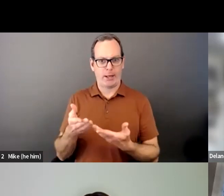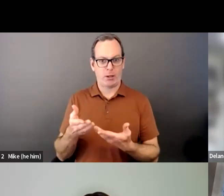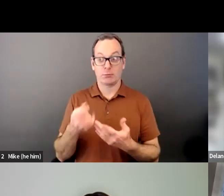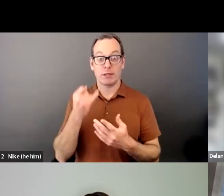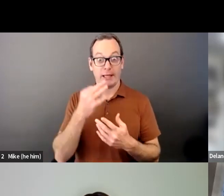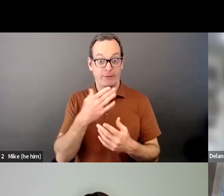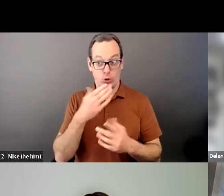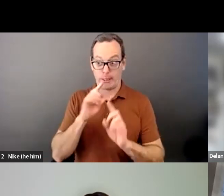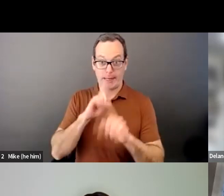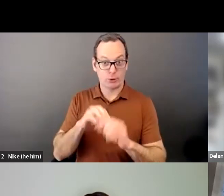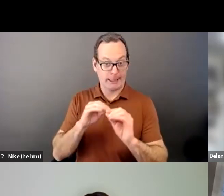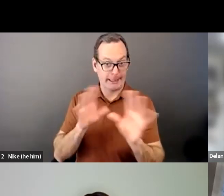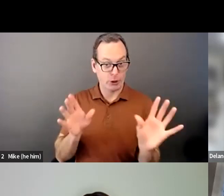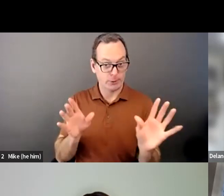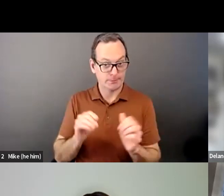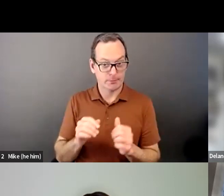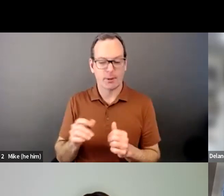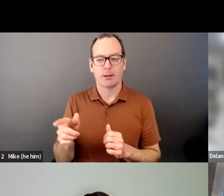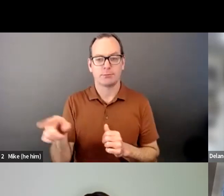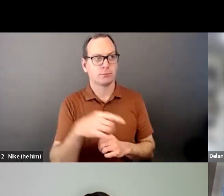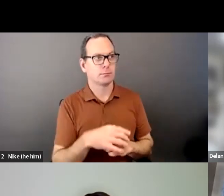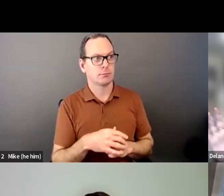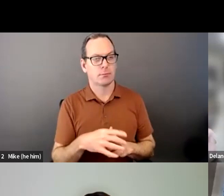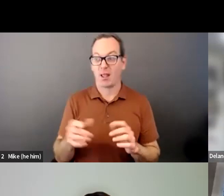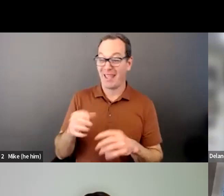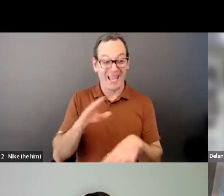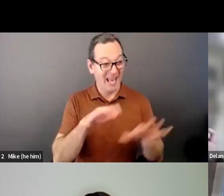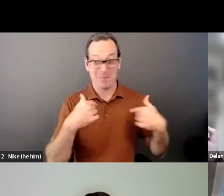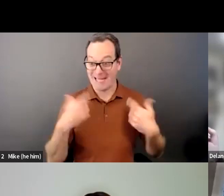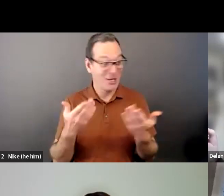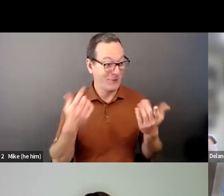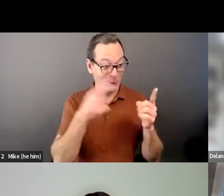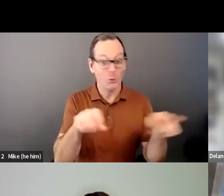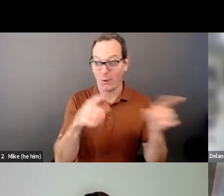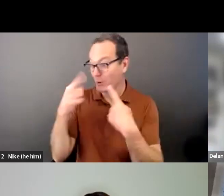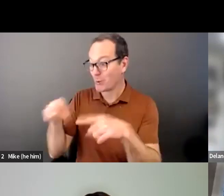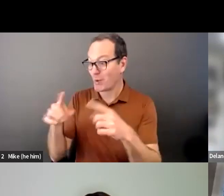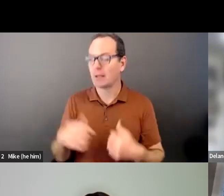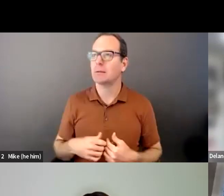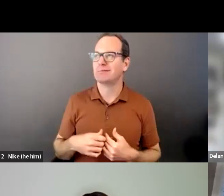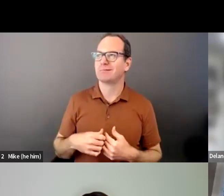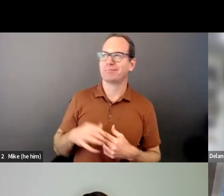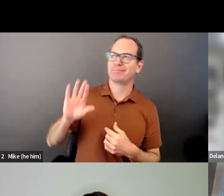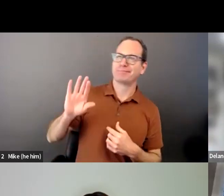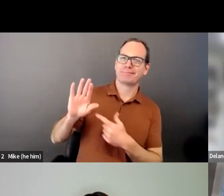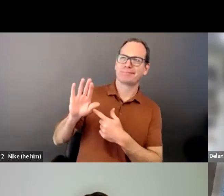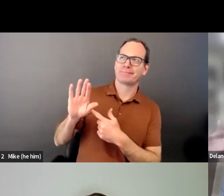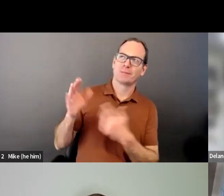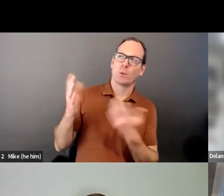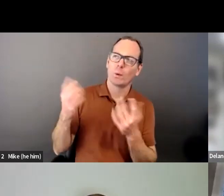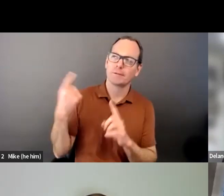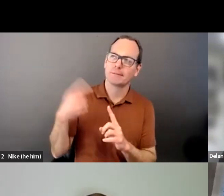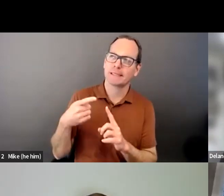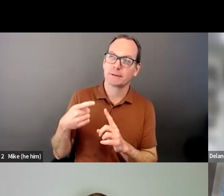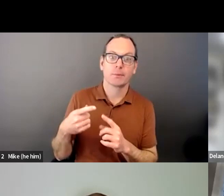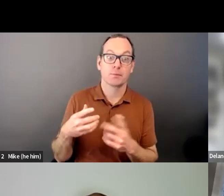lot of times the community will not welcome you, right? They don't want you to be in and then leave. And then they're left with all of these people that have started employment but don't